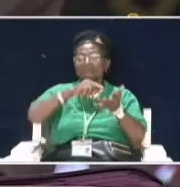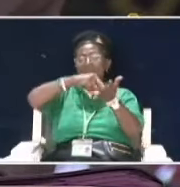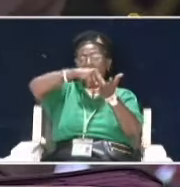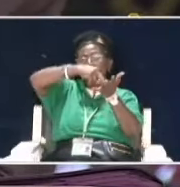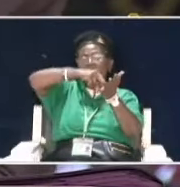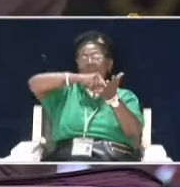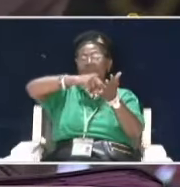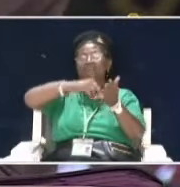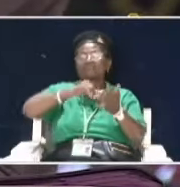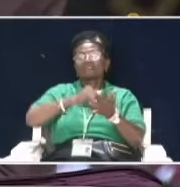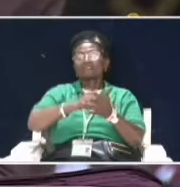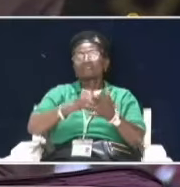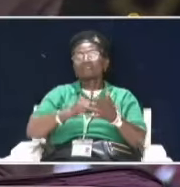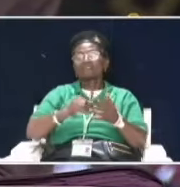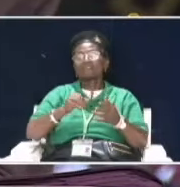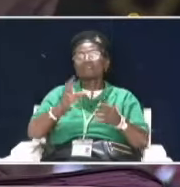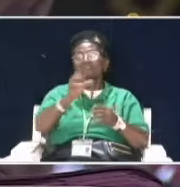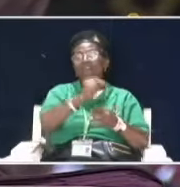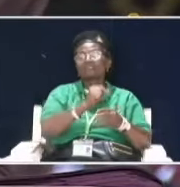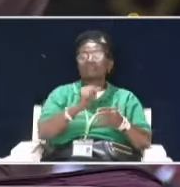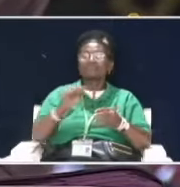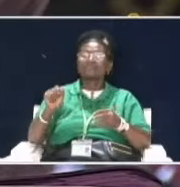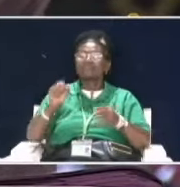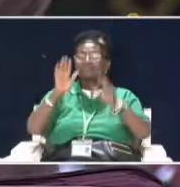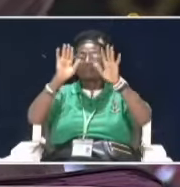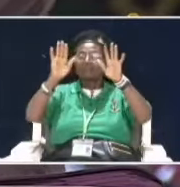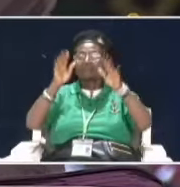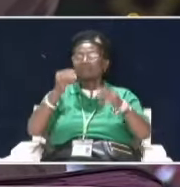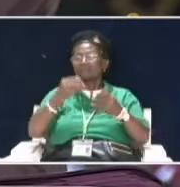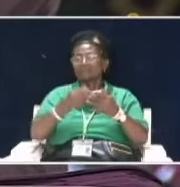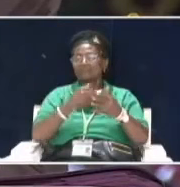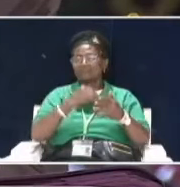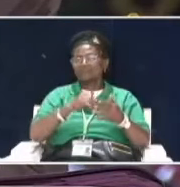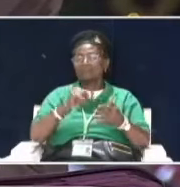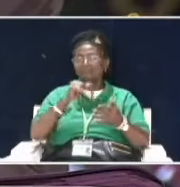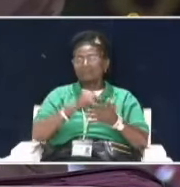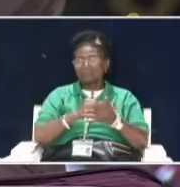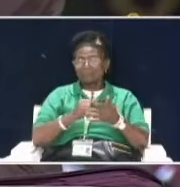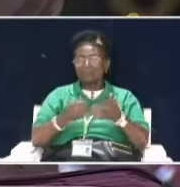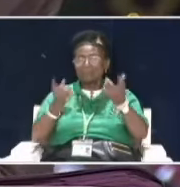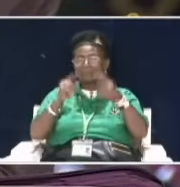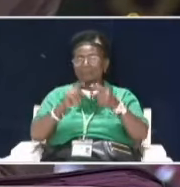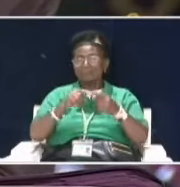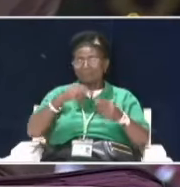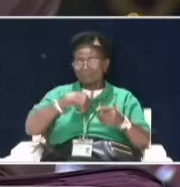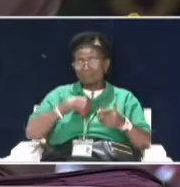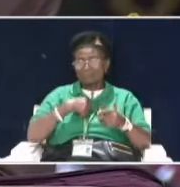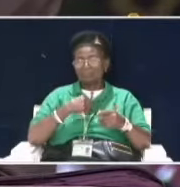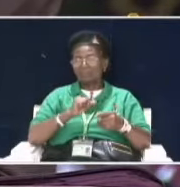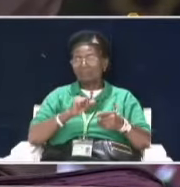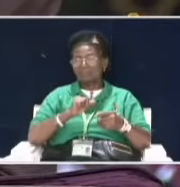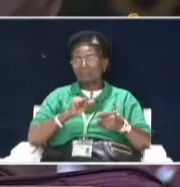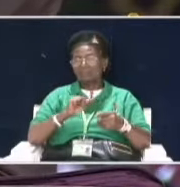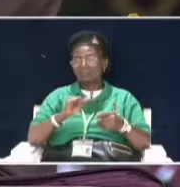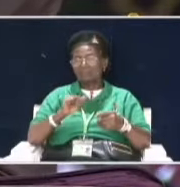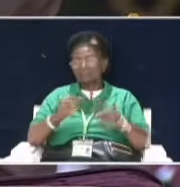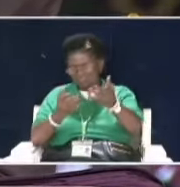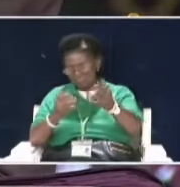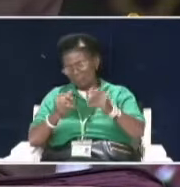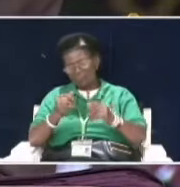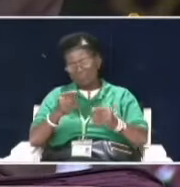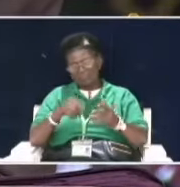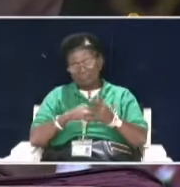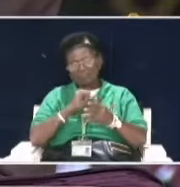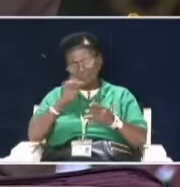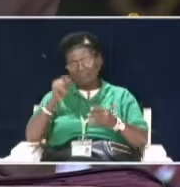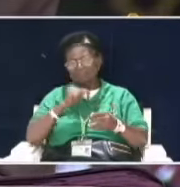It took a while before it occurred to me, hey, wait a minute. This is not an